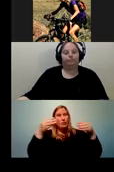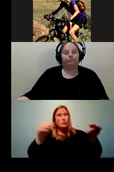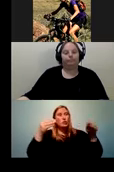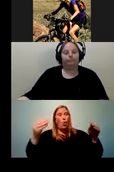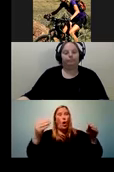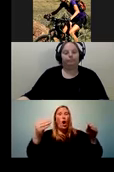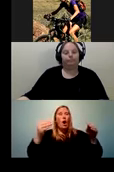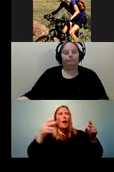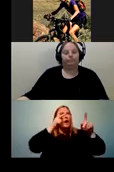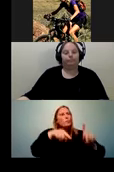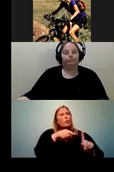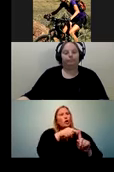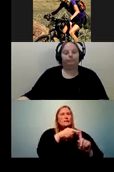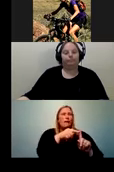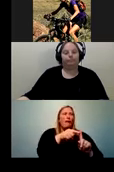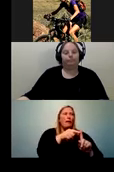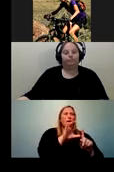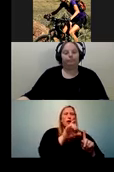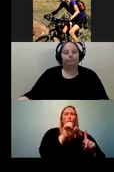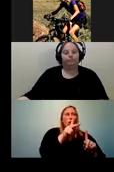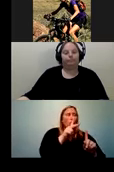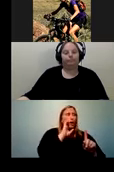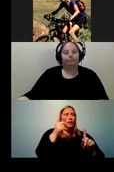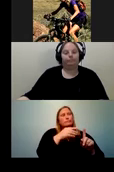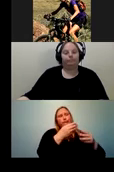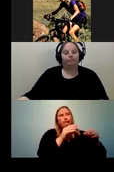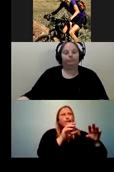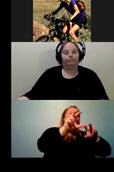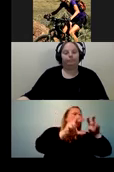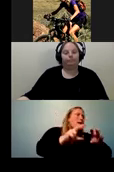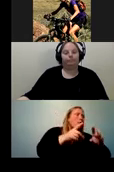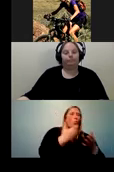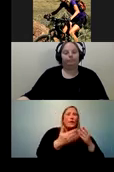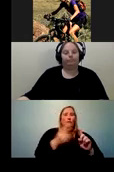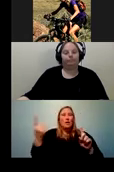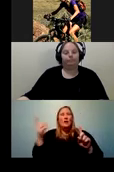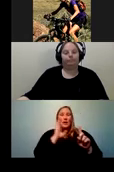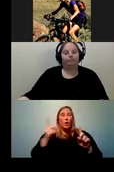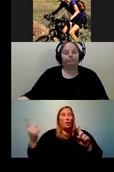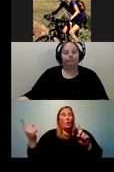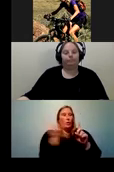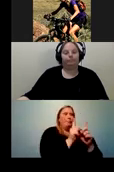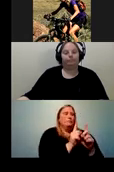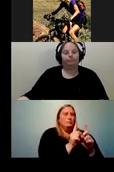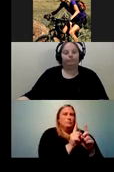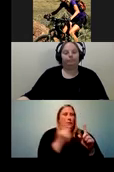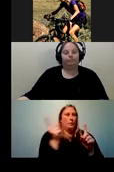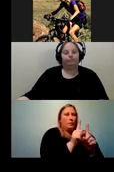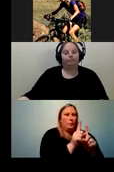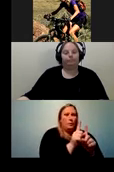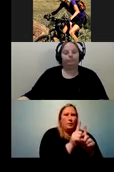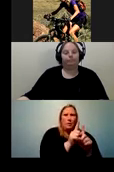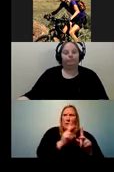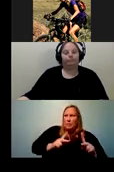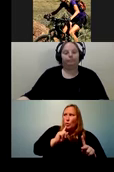right up to a clerk and stand really very within an inch of their nose. And that was making people